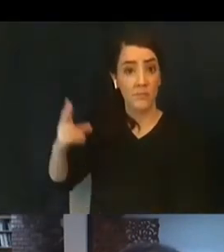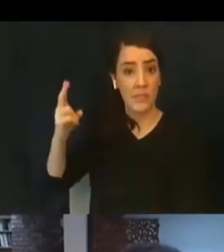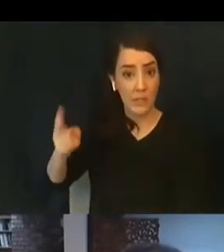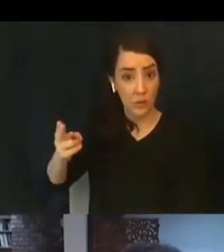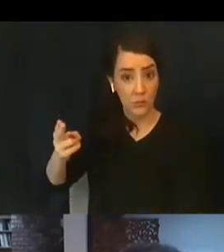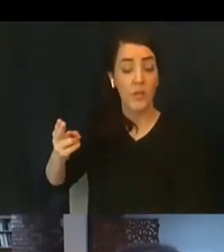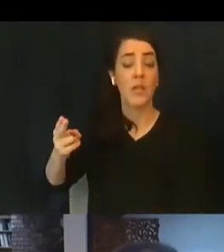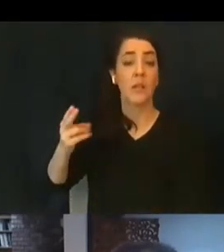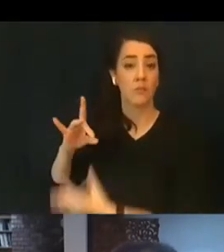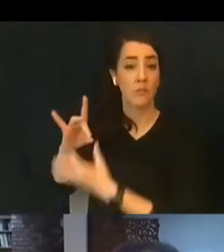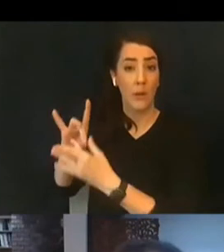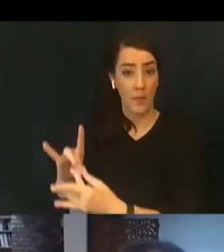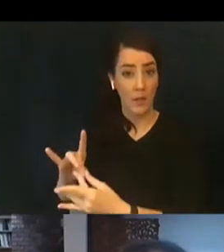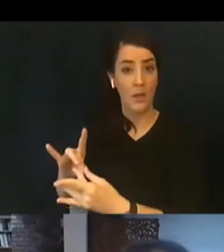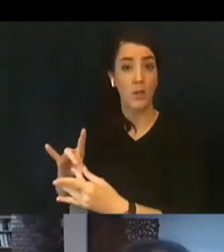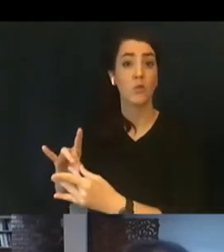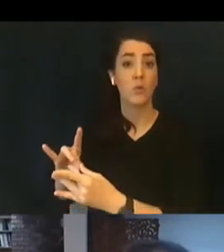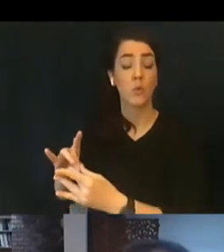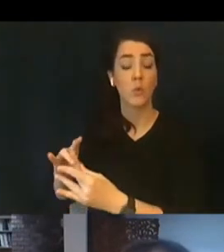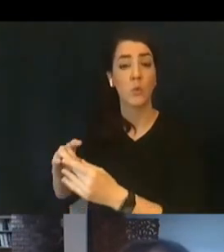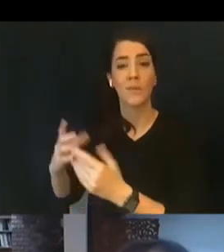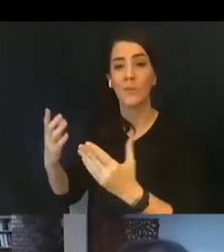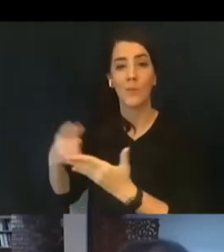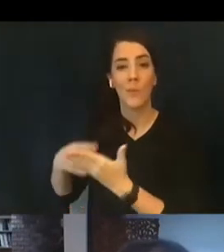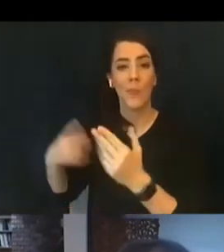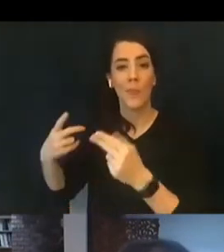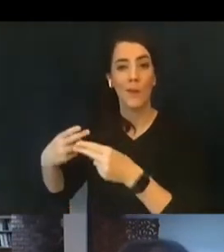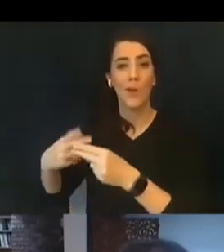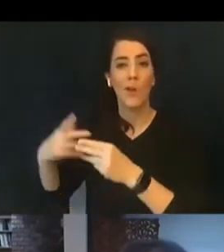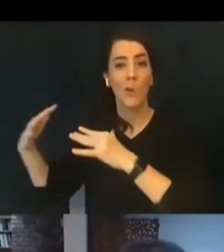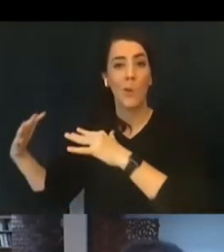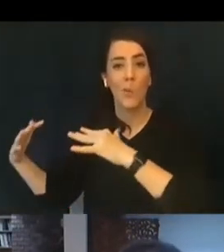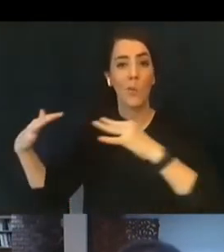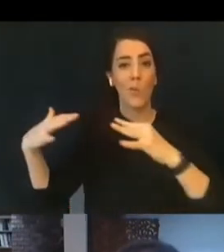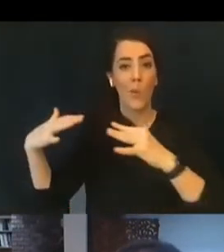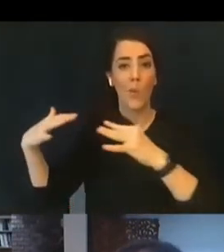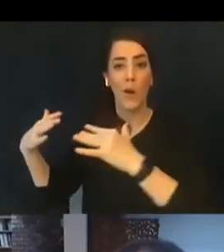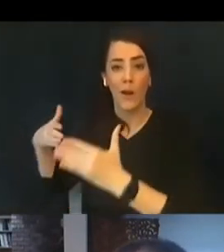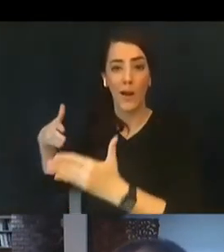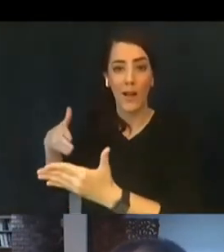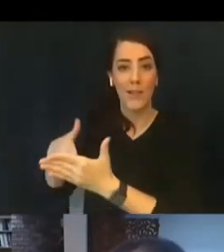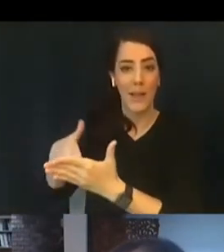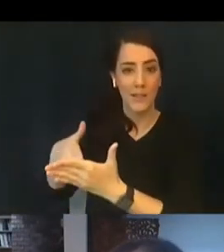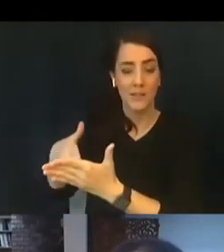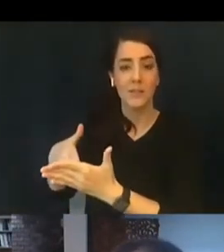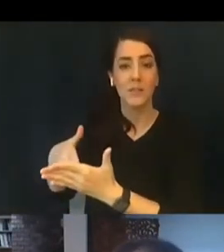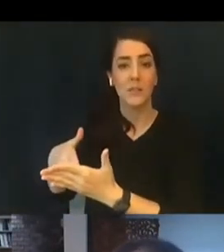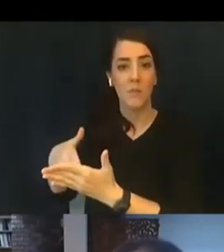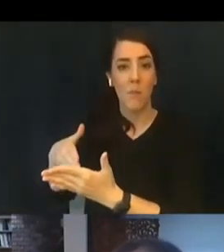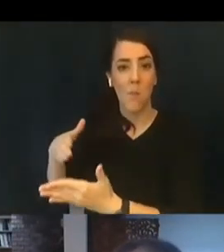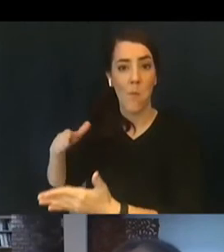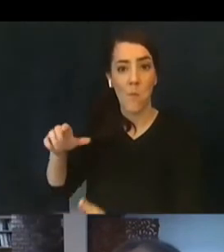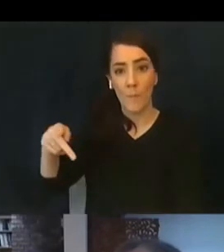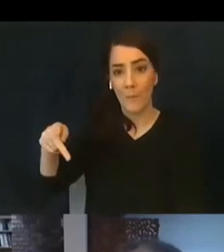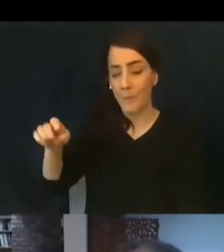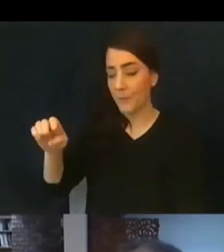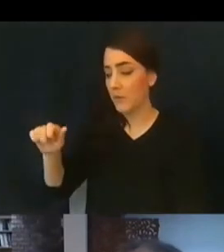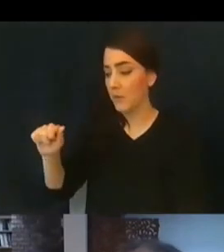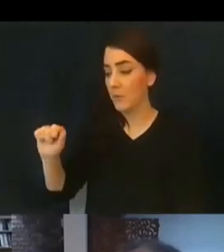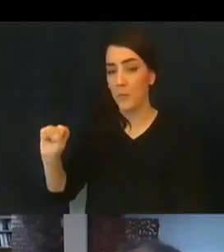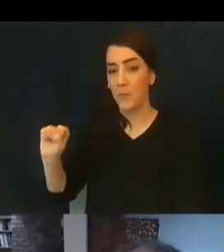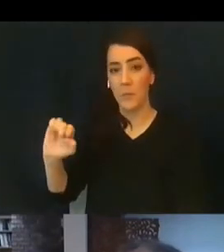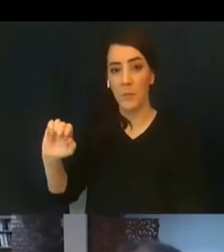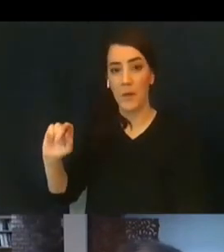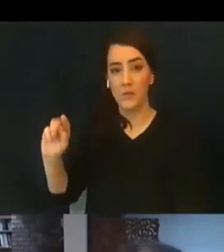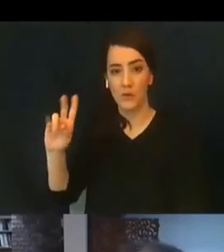um, war. He was very much a vocal proponent of the, um, you know, said that